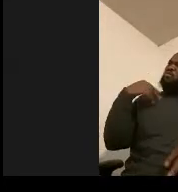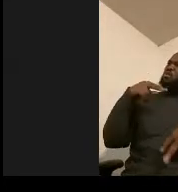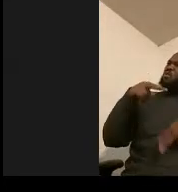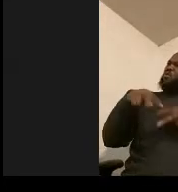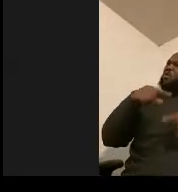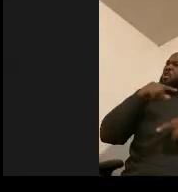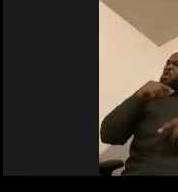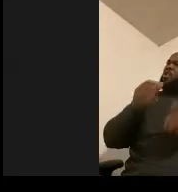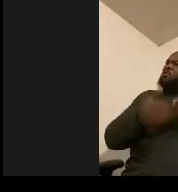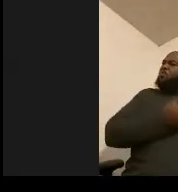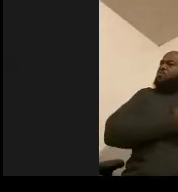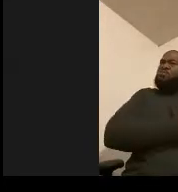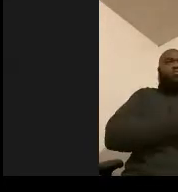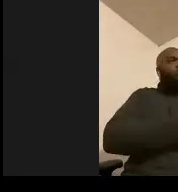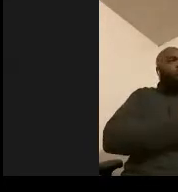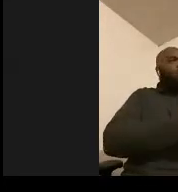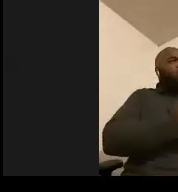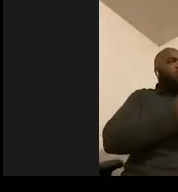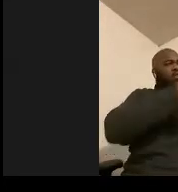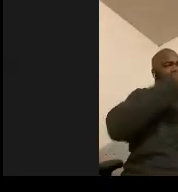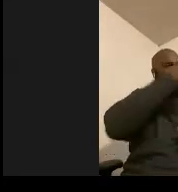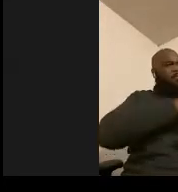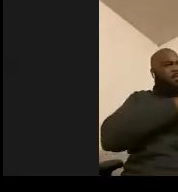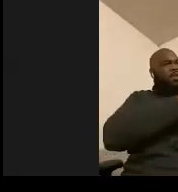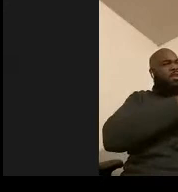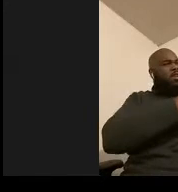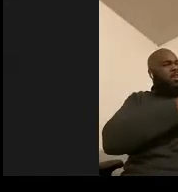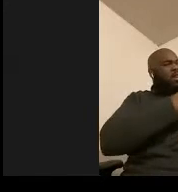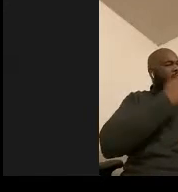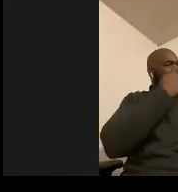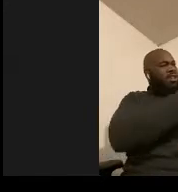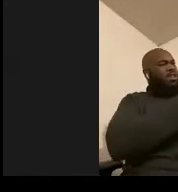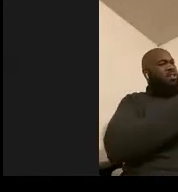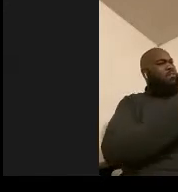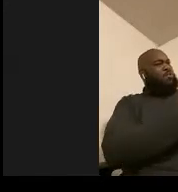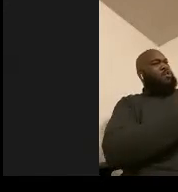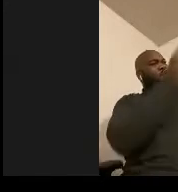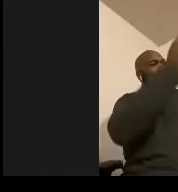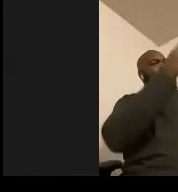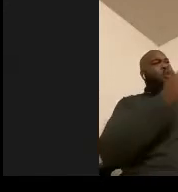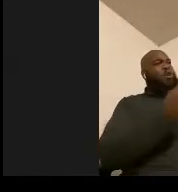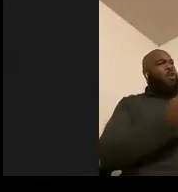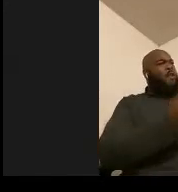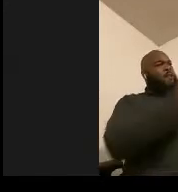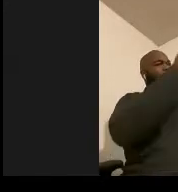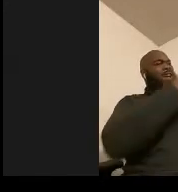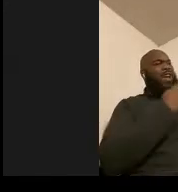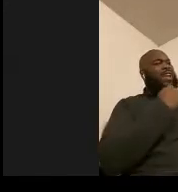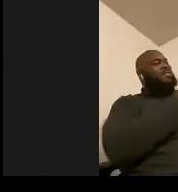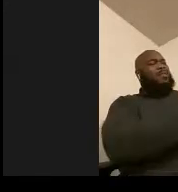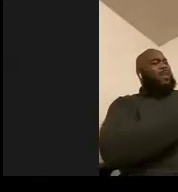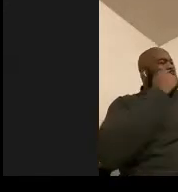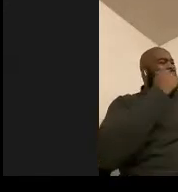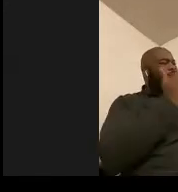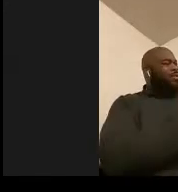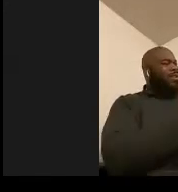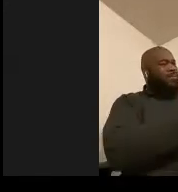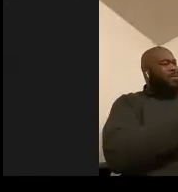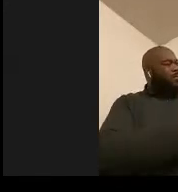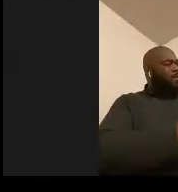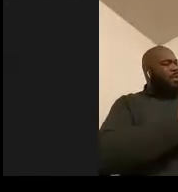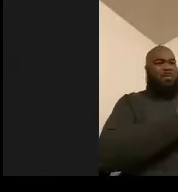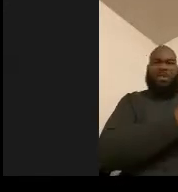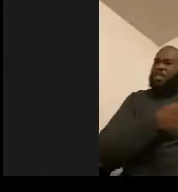young men, I've told them Molotov cocktails and rifles won't solve their problems. But they asked, and rightly so, what about